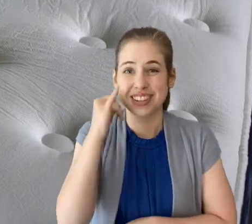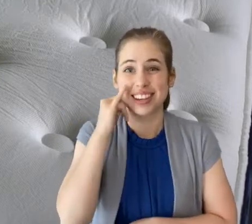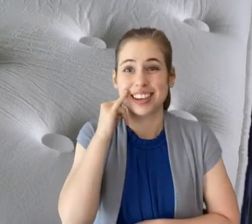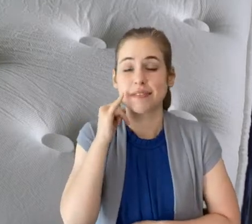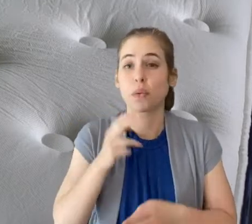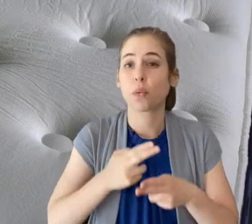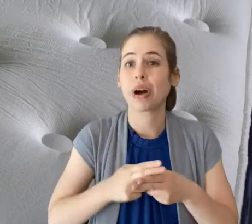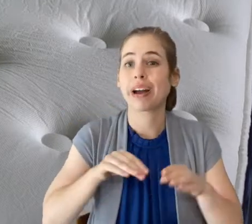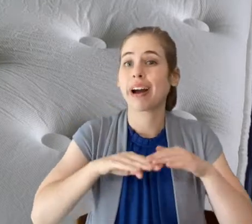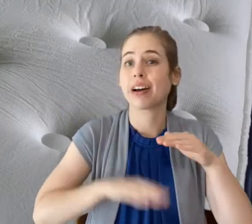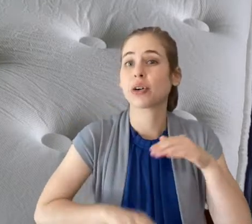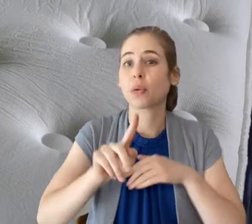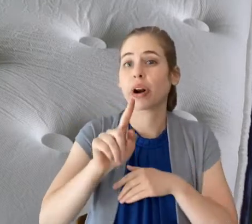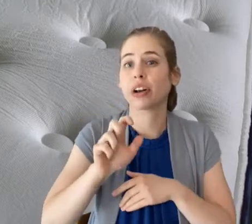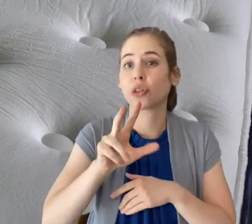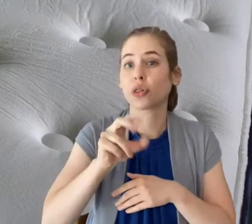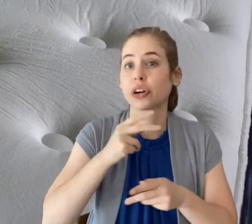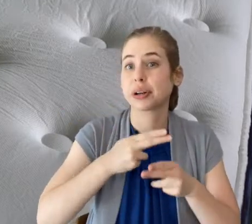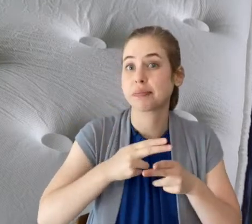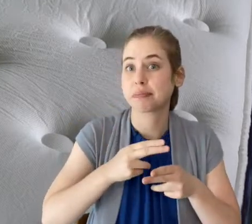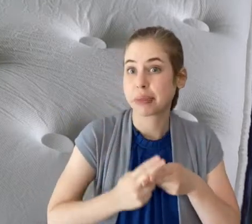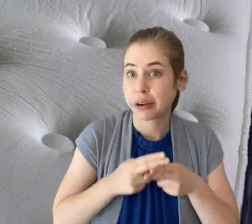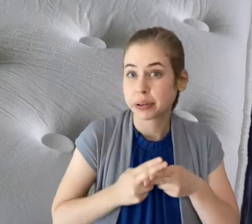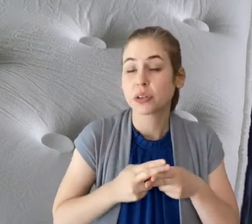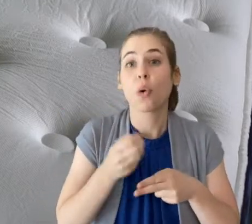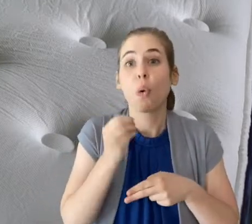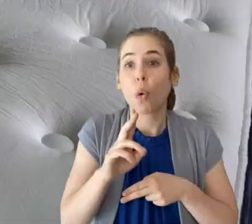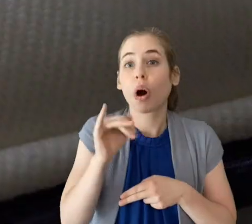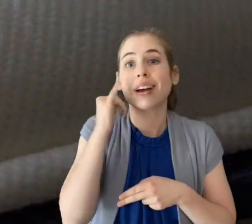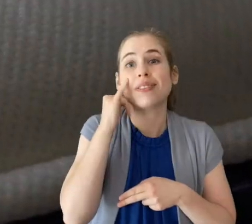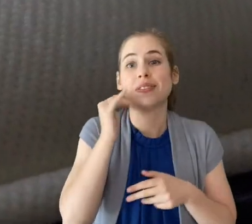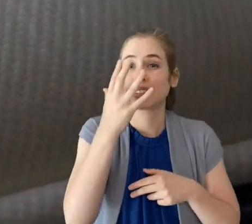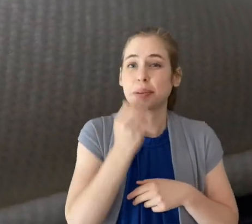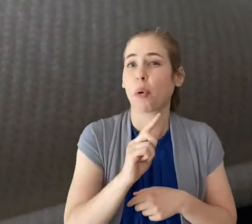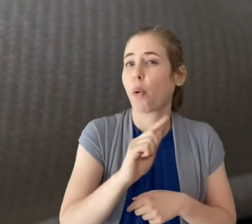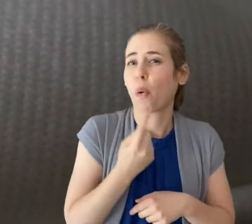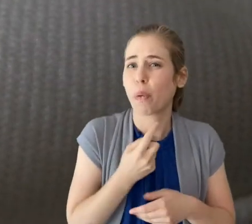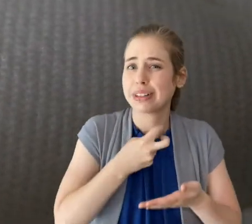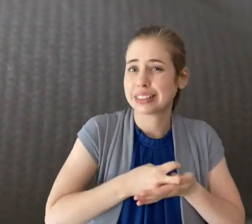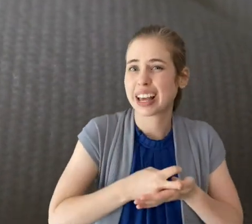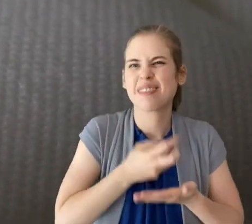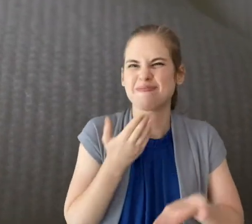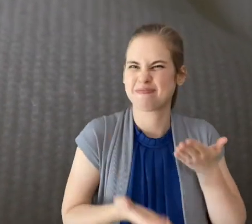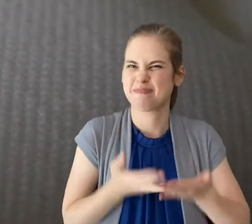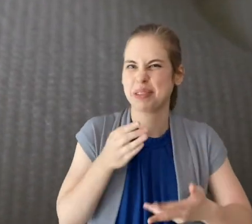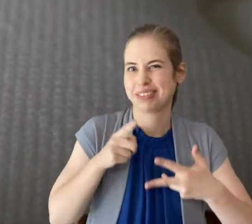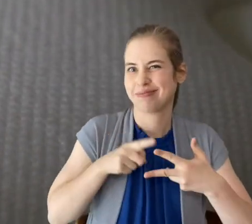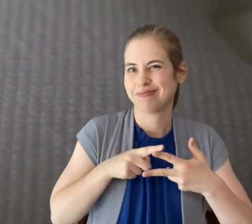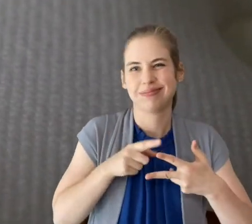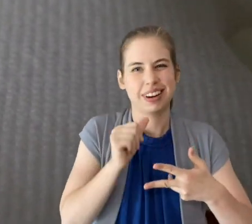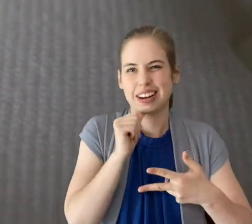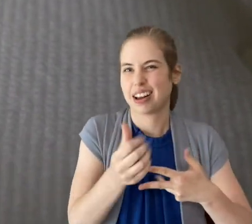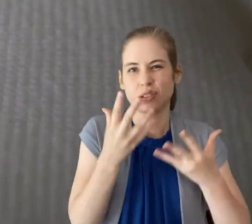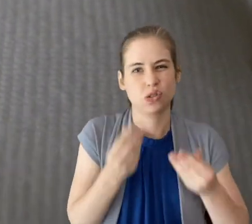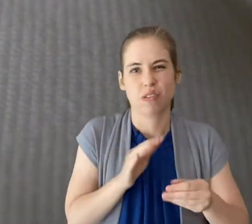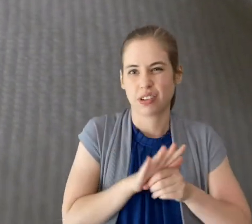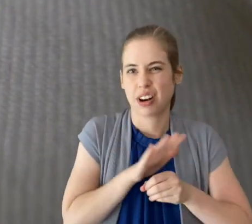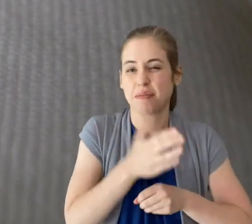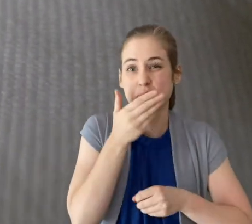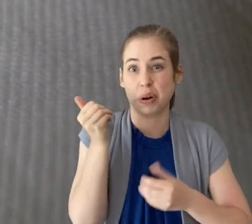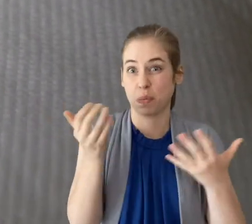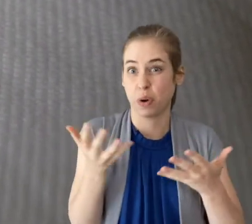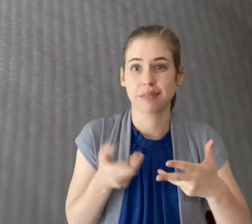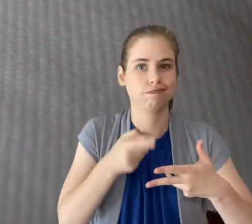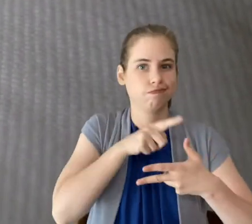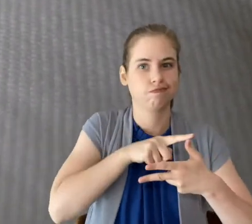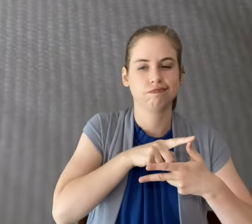side sleepers may find the GravityLux medium a bit too firm. We'd recommend taking a look at the GravityLux soft version, while average weight